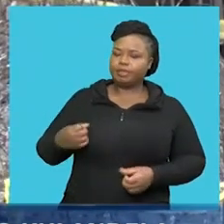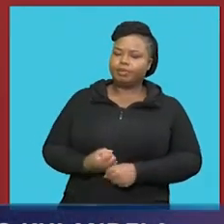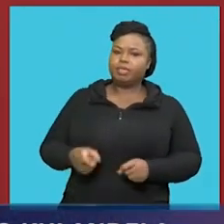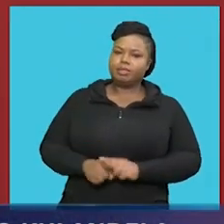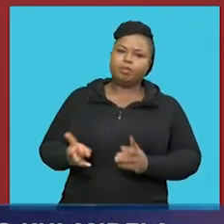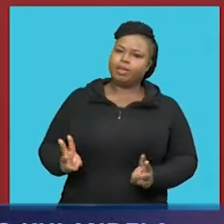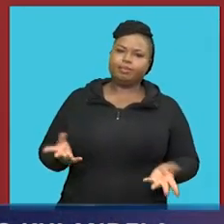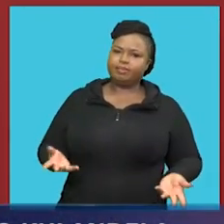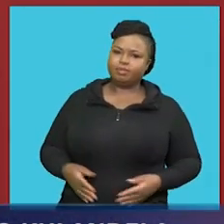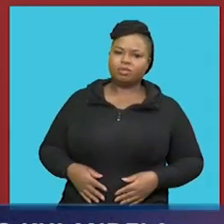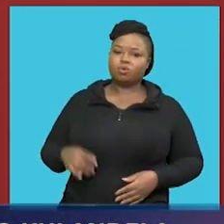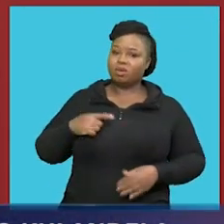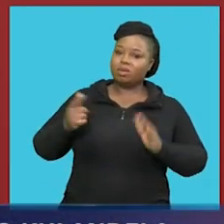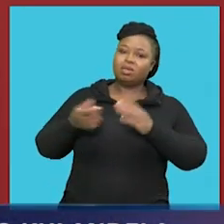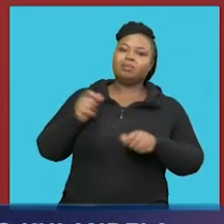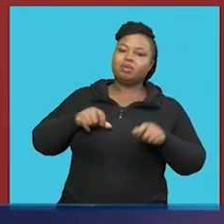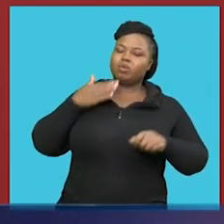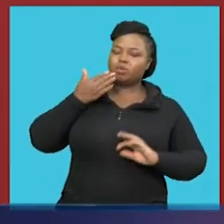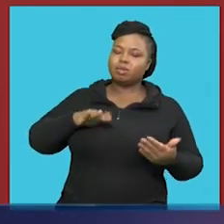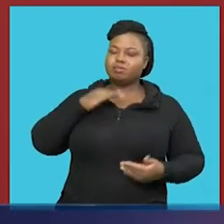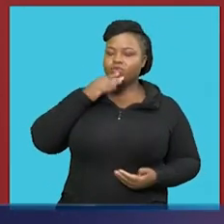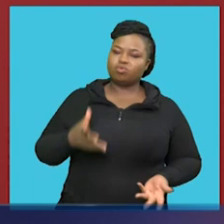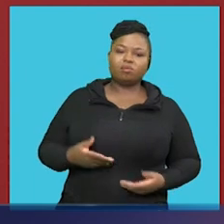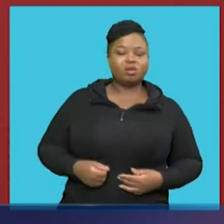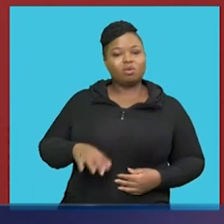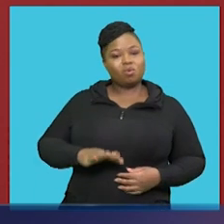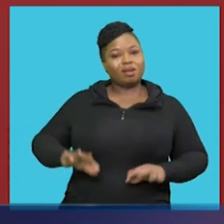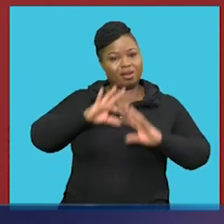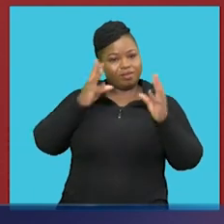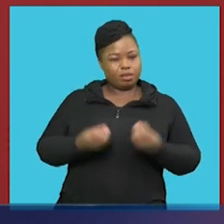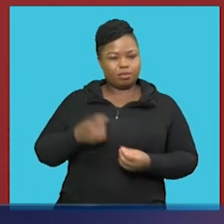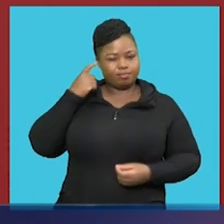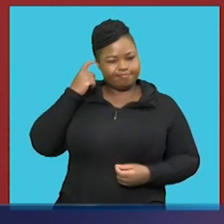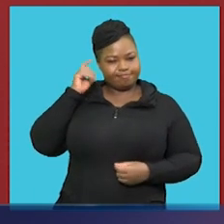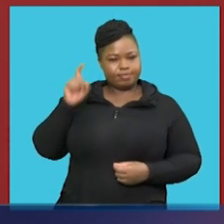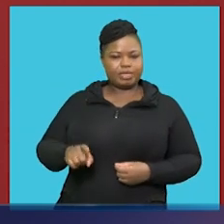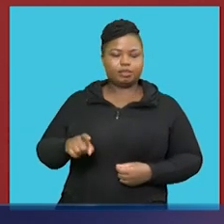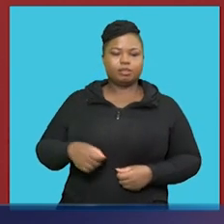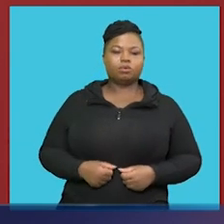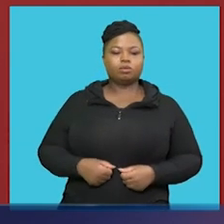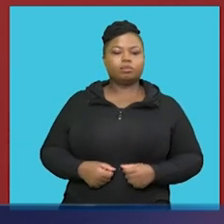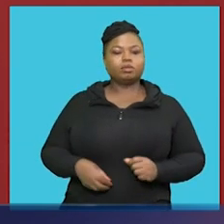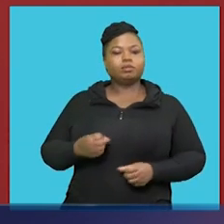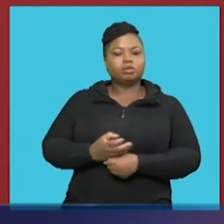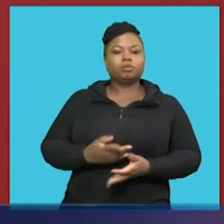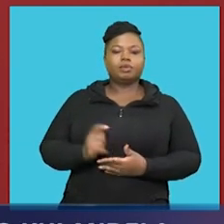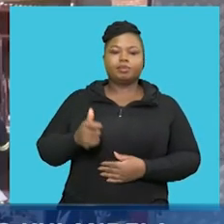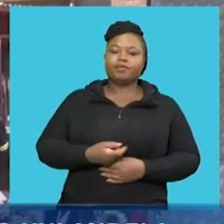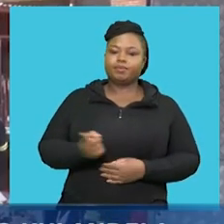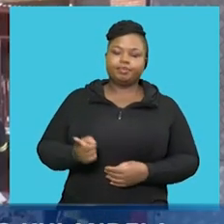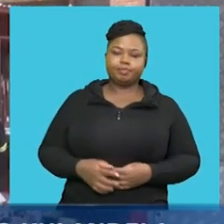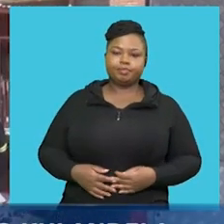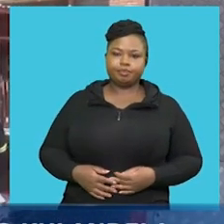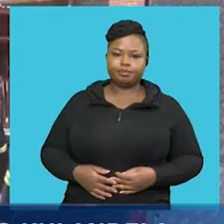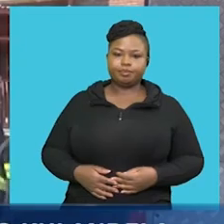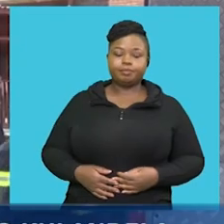they did. That's what the losses actually means and so on. All of that need to be quantified, all of that need to be settled fully by the city and so on.